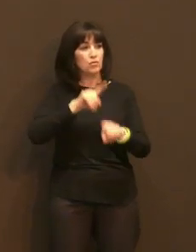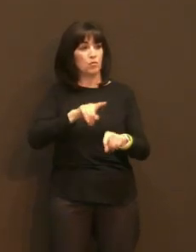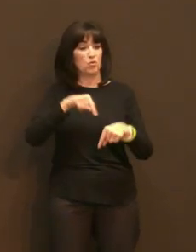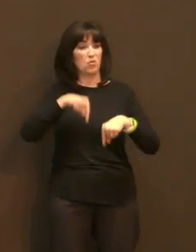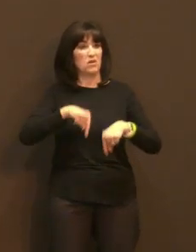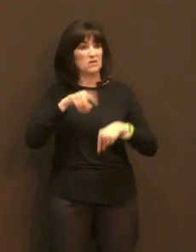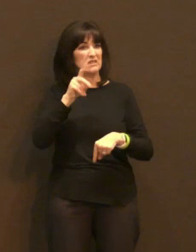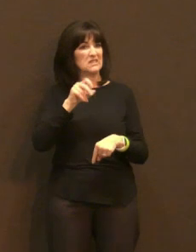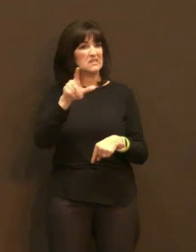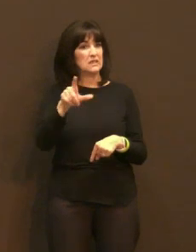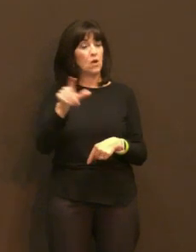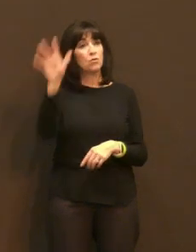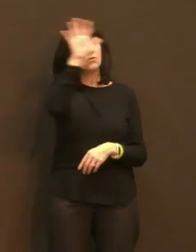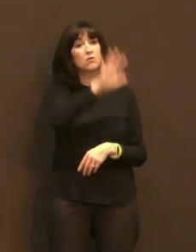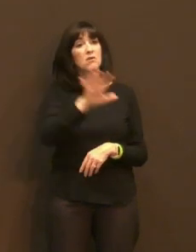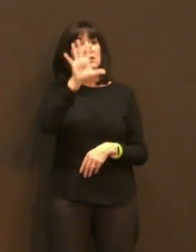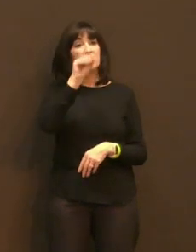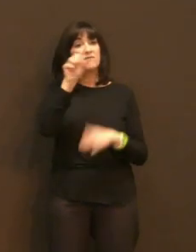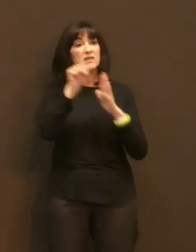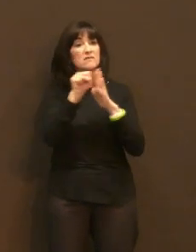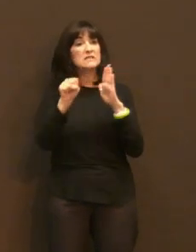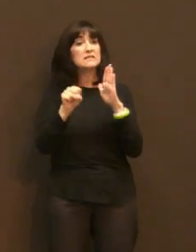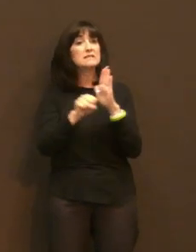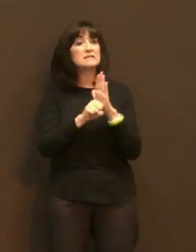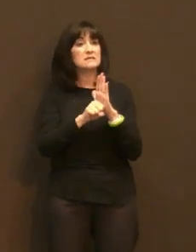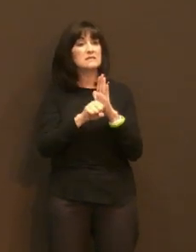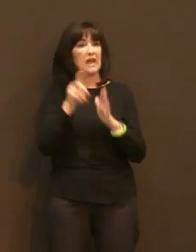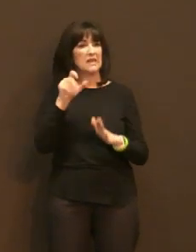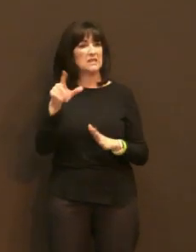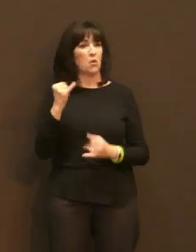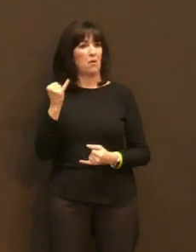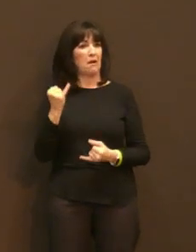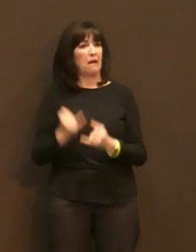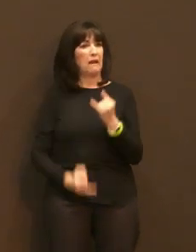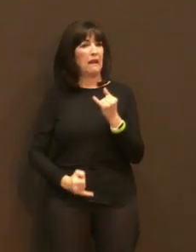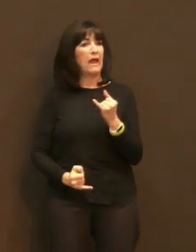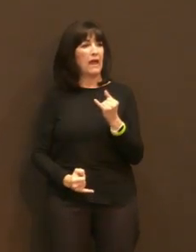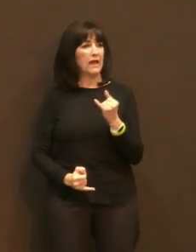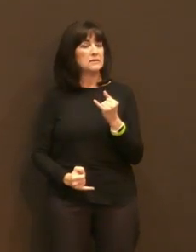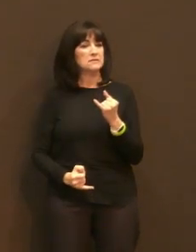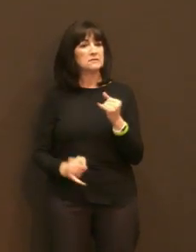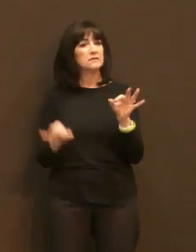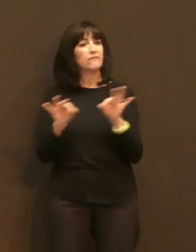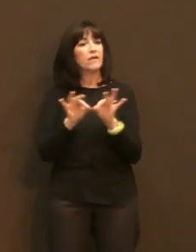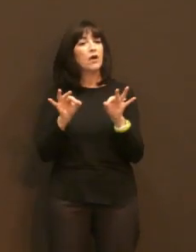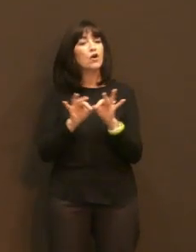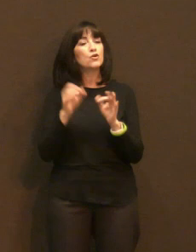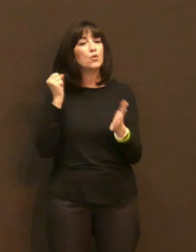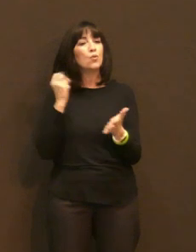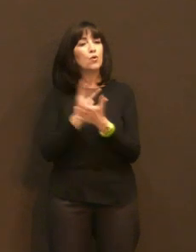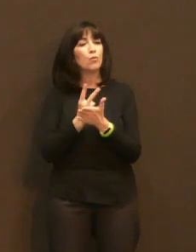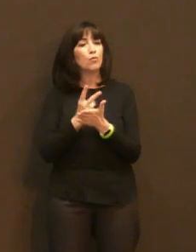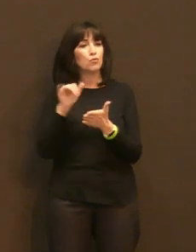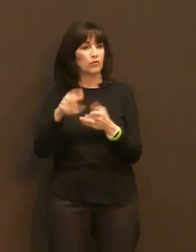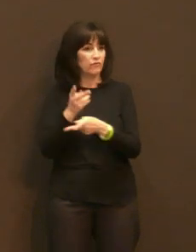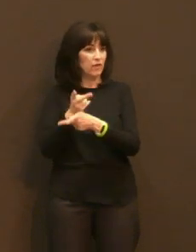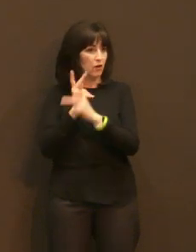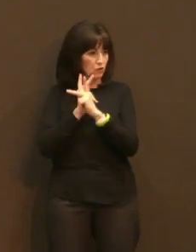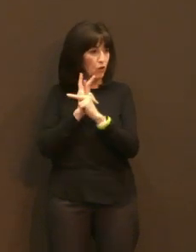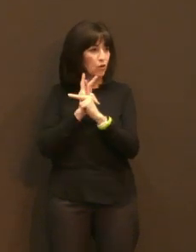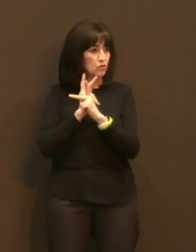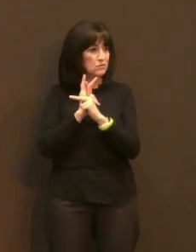last out of all 50 states in terms of total loans approved as well as aggregate value of those loans, even behind some states